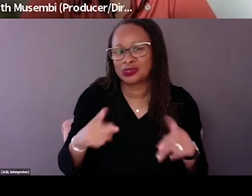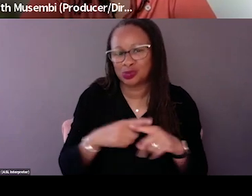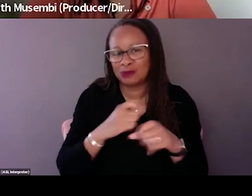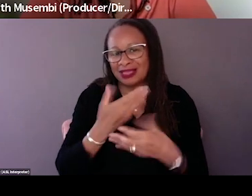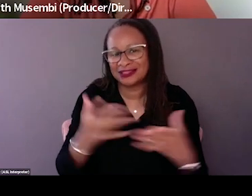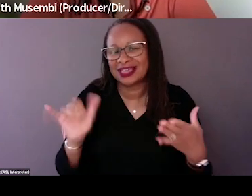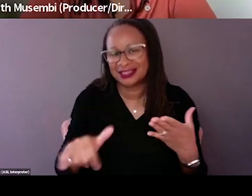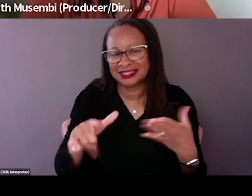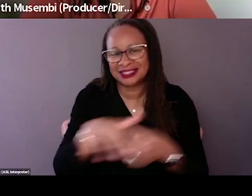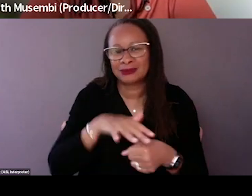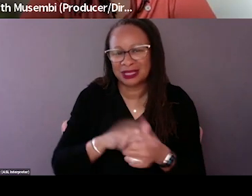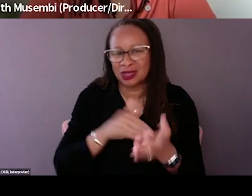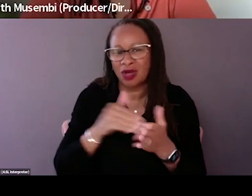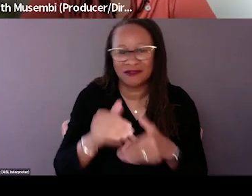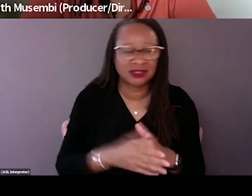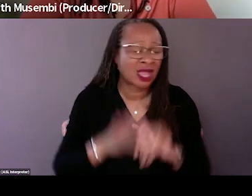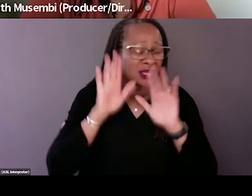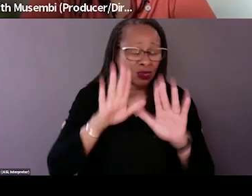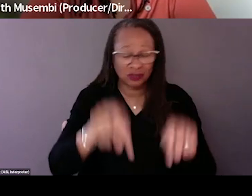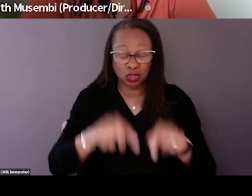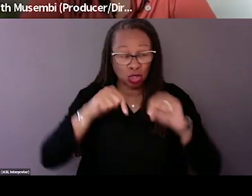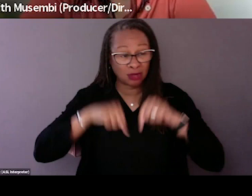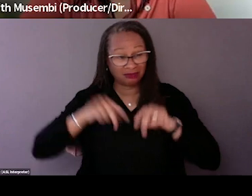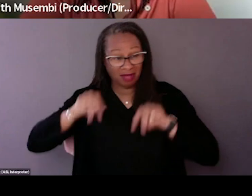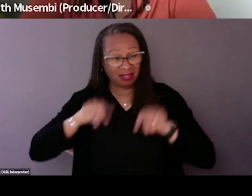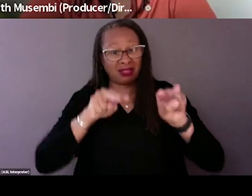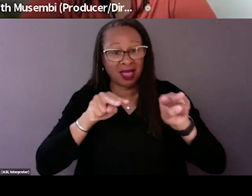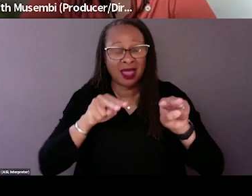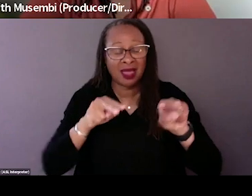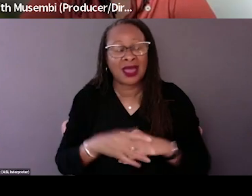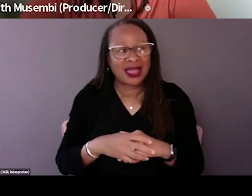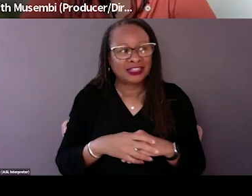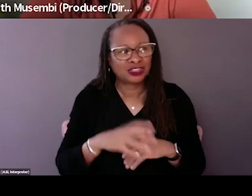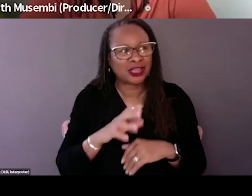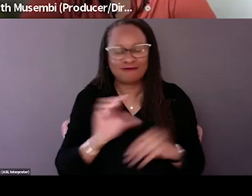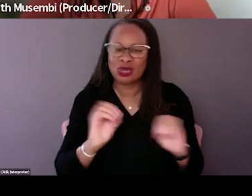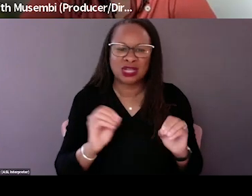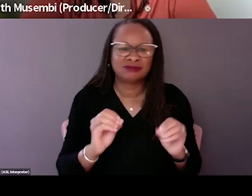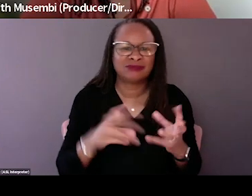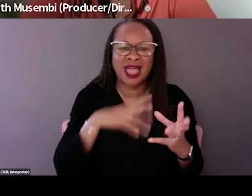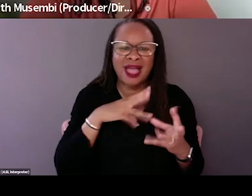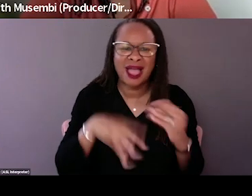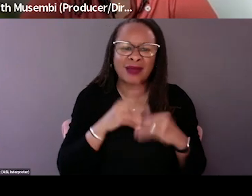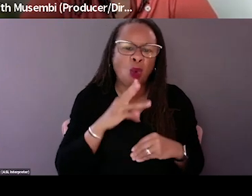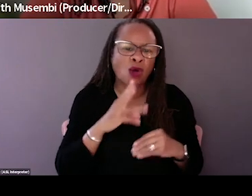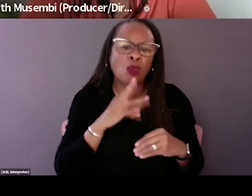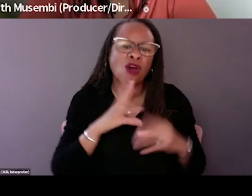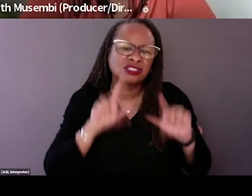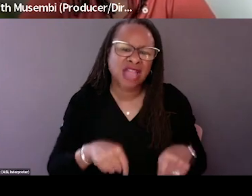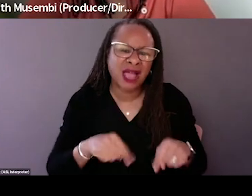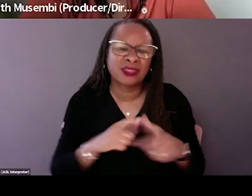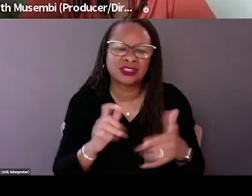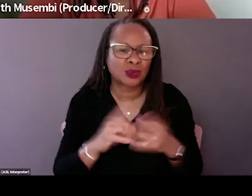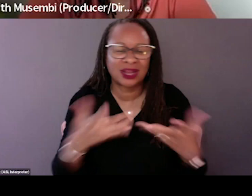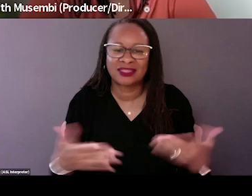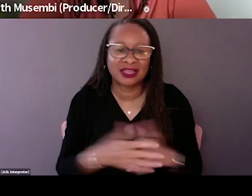it's wonderful to step back and look at it now and go, actually, do you know what? At no point was this watered down. At any point, I think we just asked for more and people kept saying, yeah, go for it. Great. So we